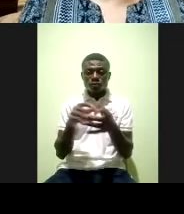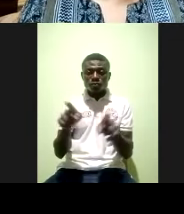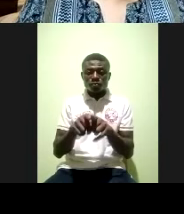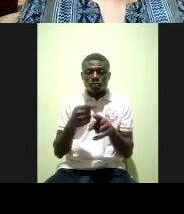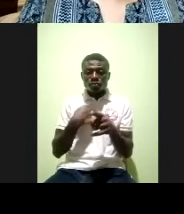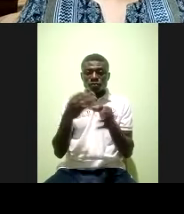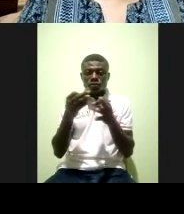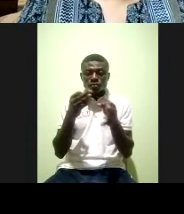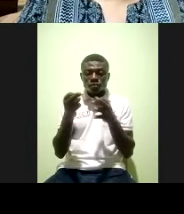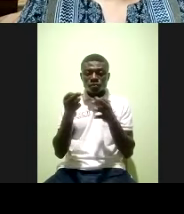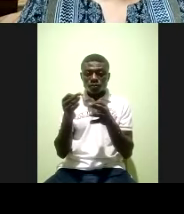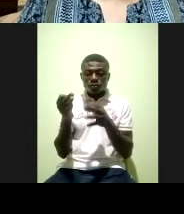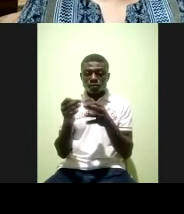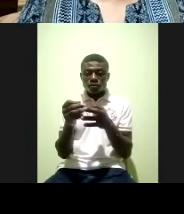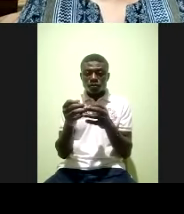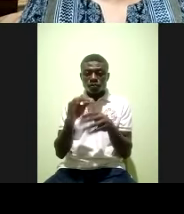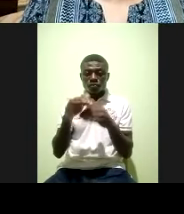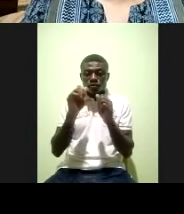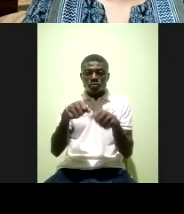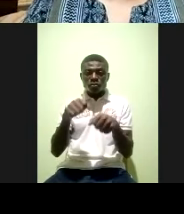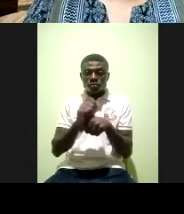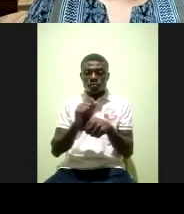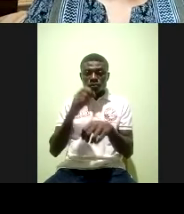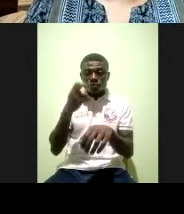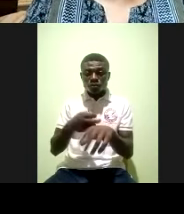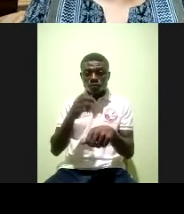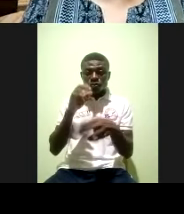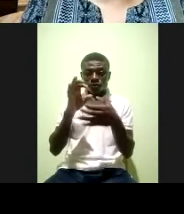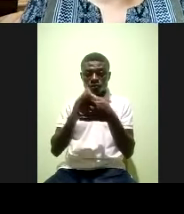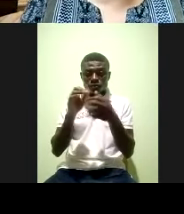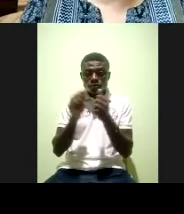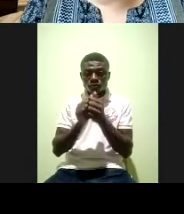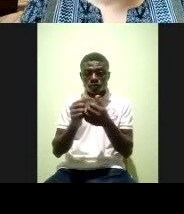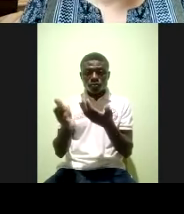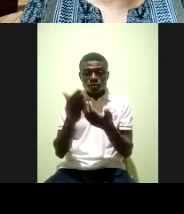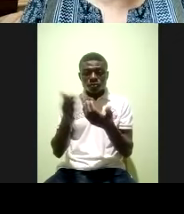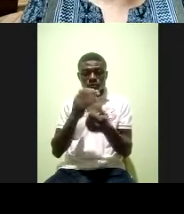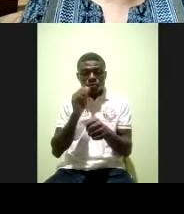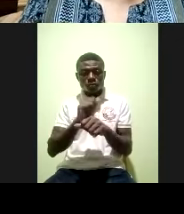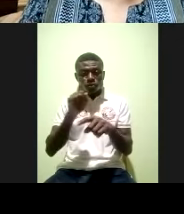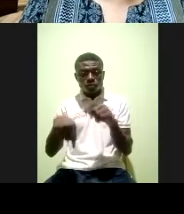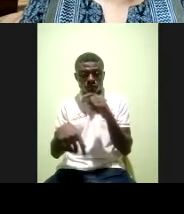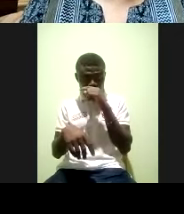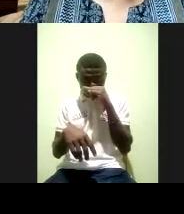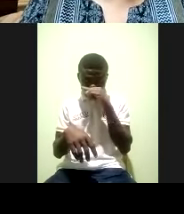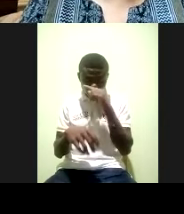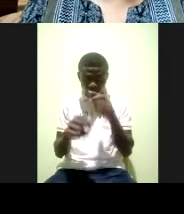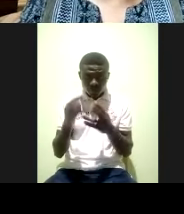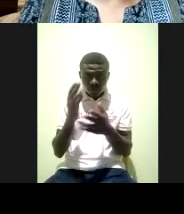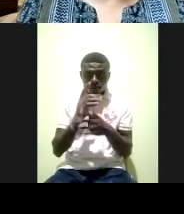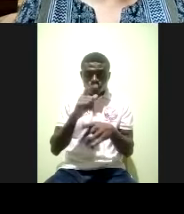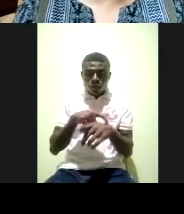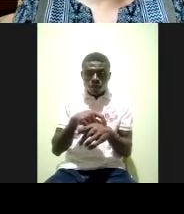this, they can spell difficult phonetic words, but not simple irregular words also. Sometimes there could